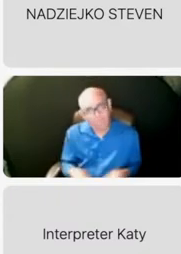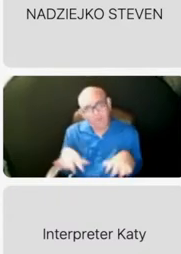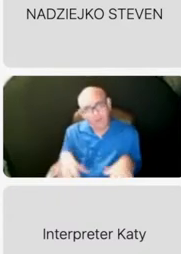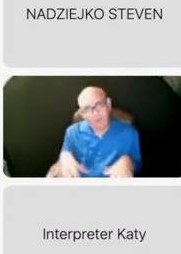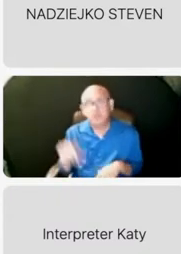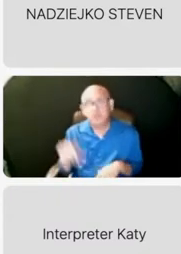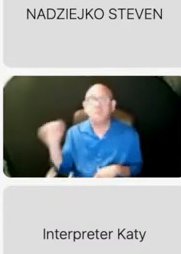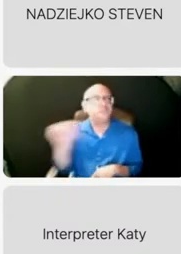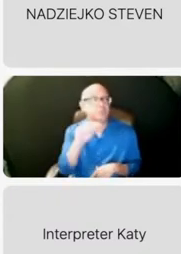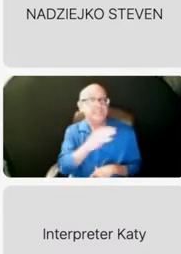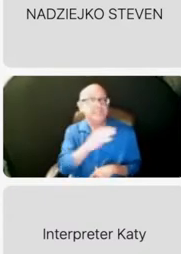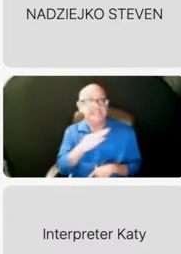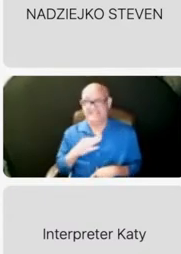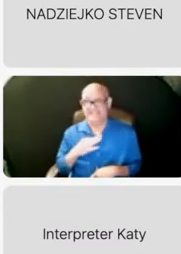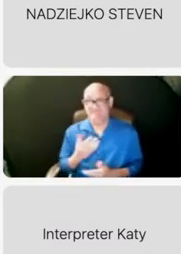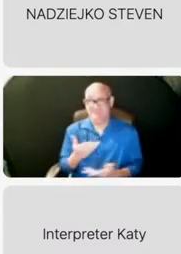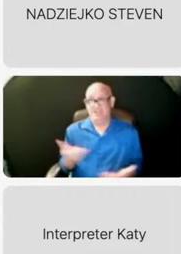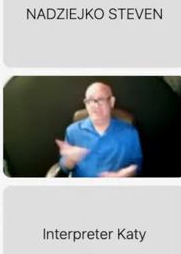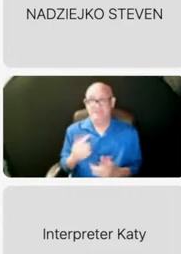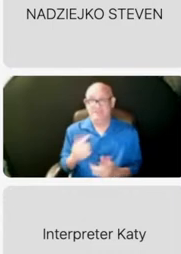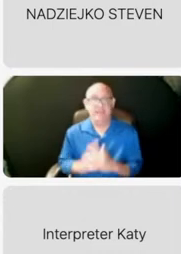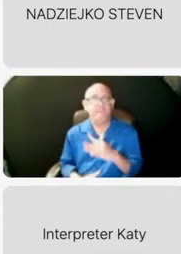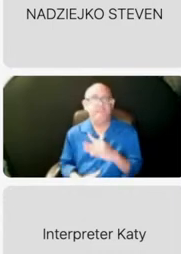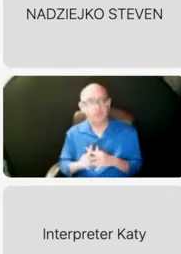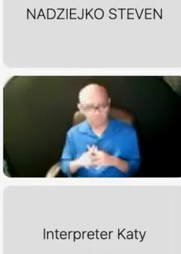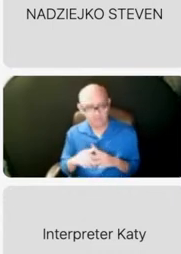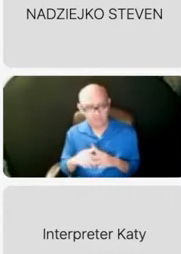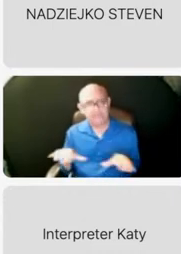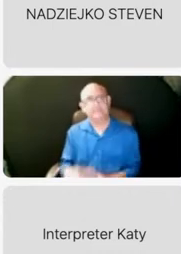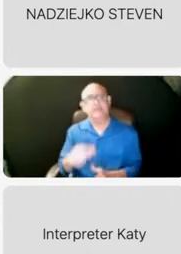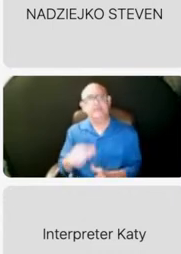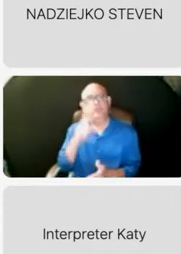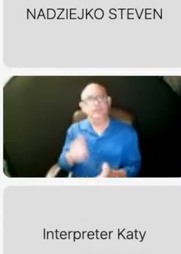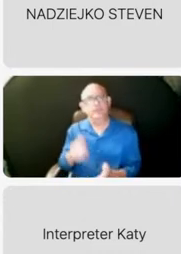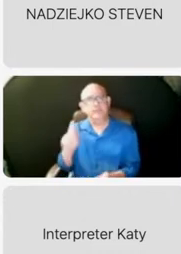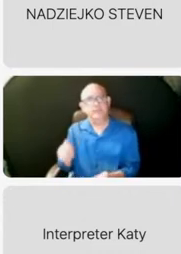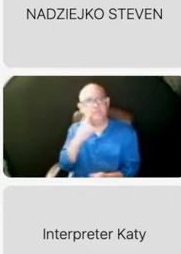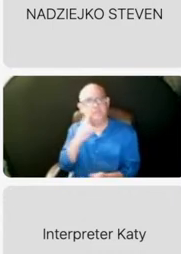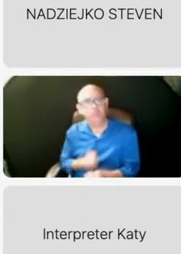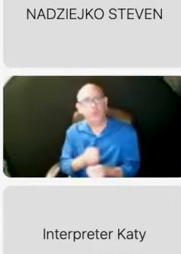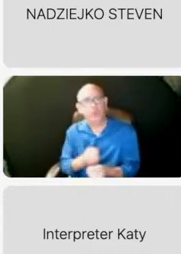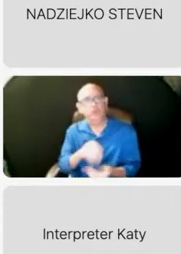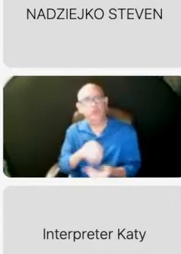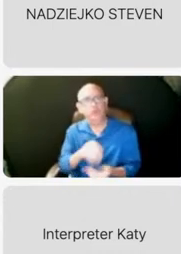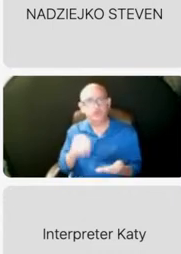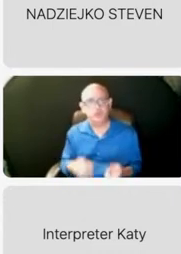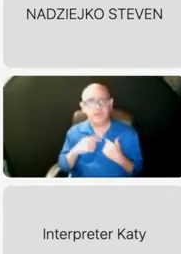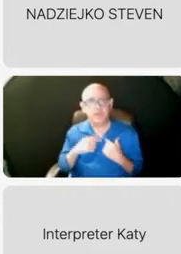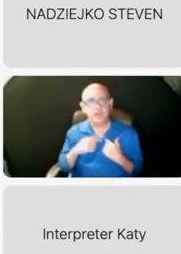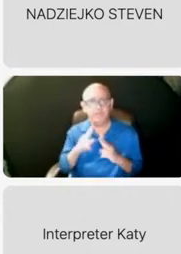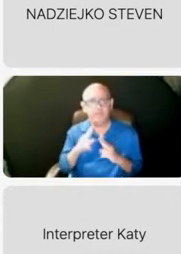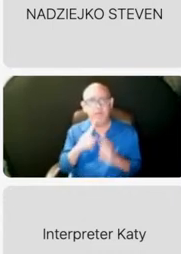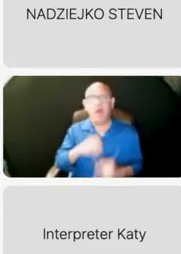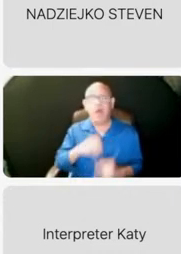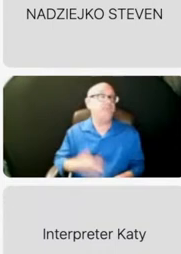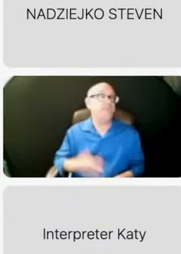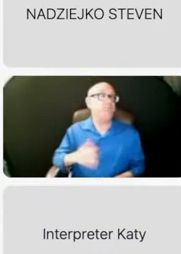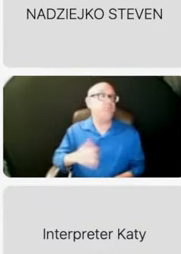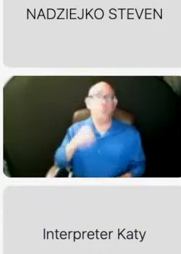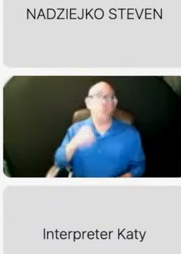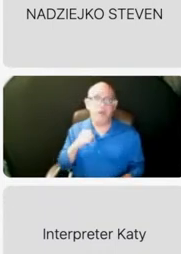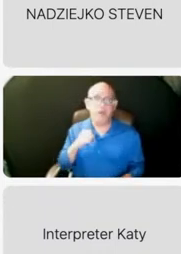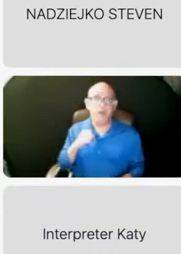up and they have done what it takes for students and so i'm honored and proud and i thank you for this